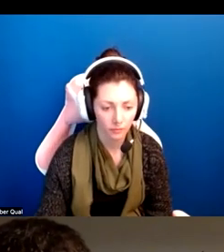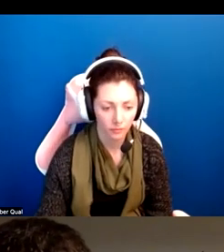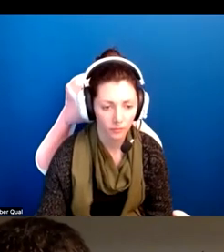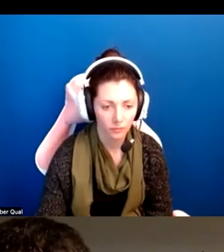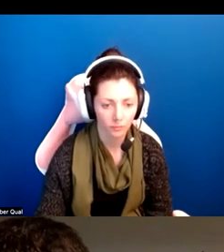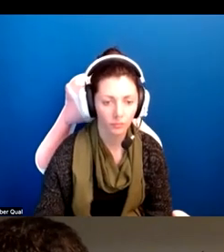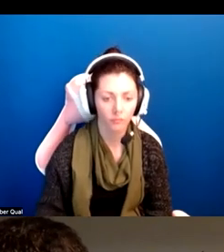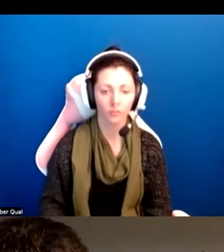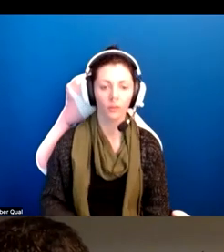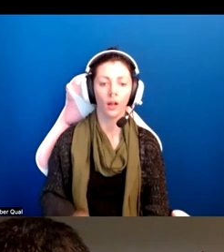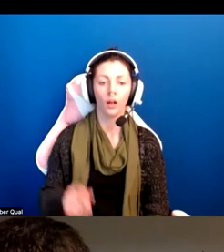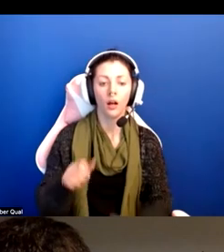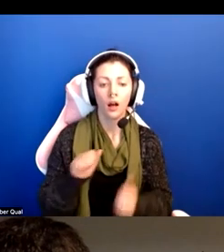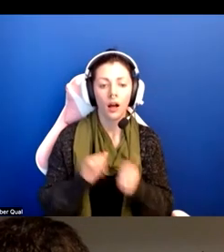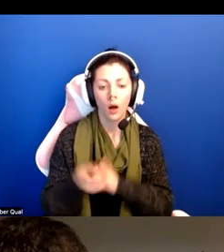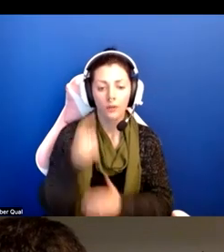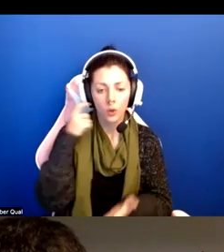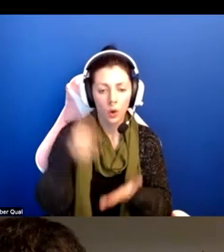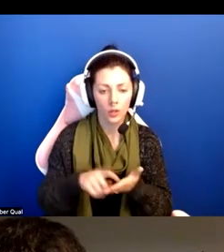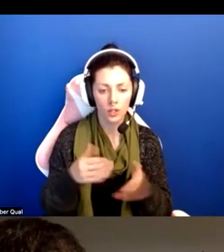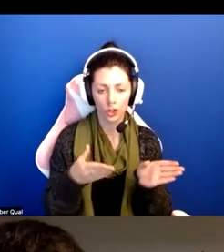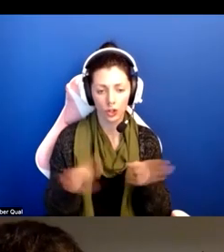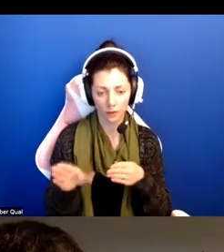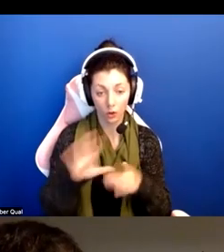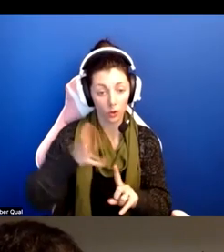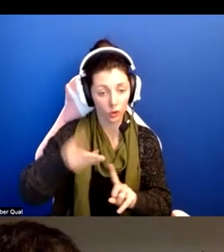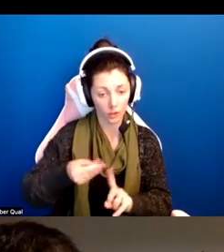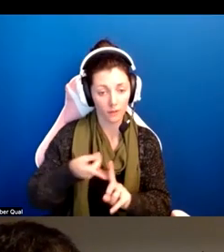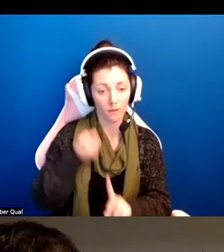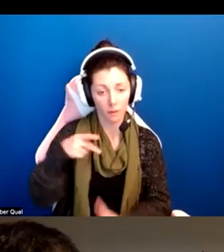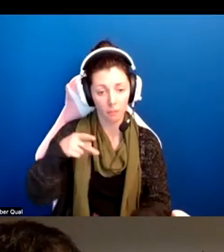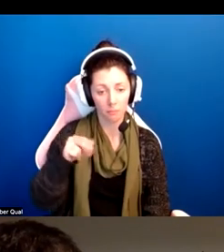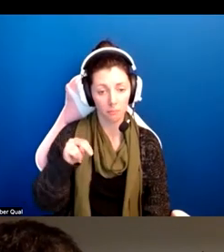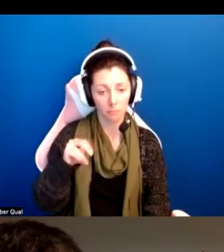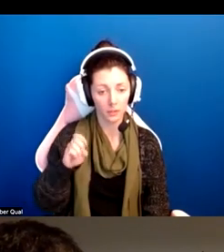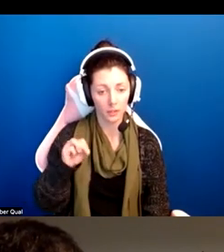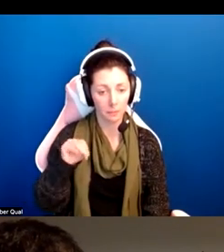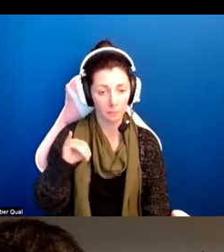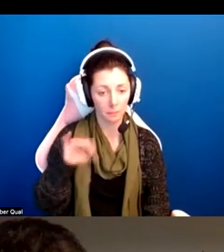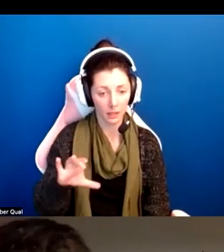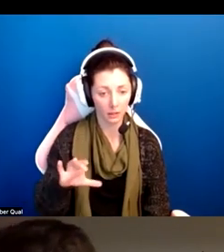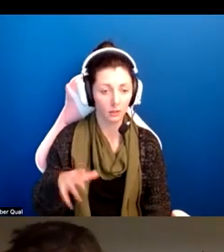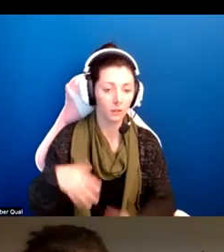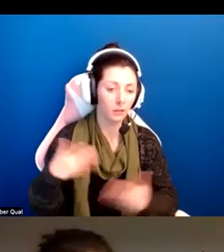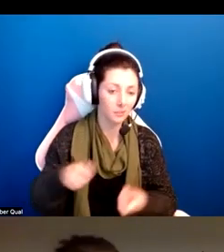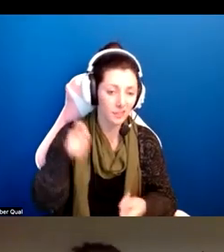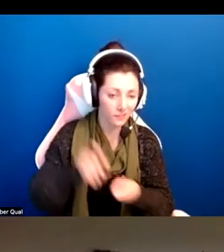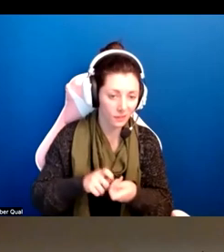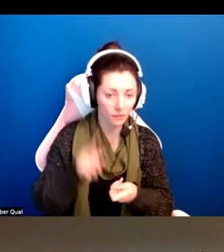normal, where the need is the something, but interest at large might be less?